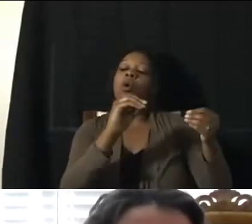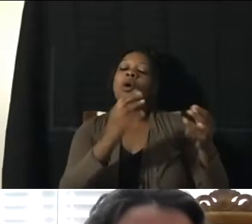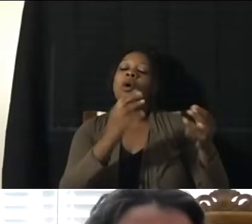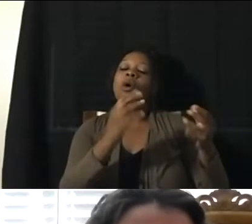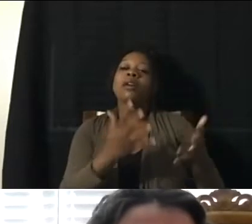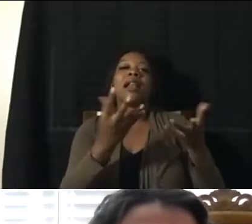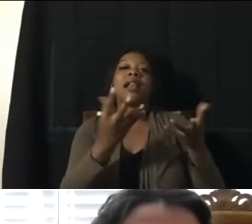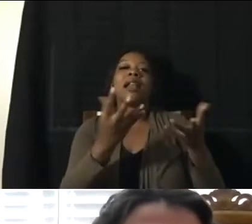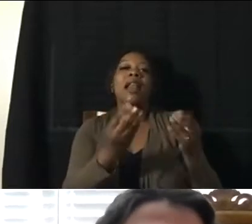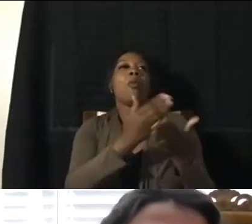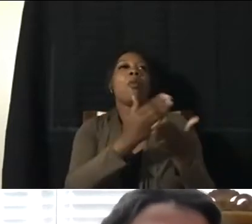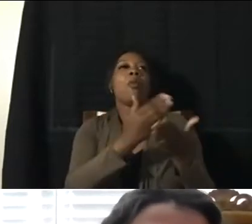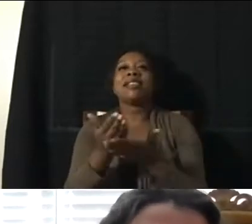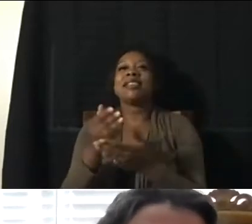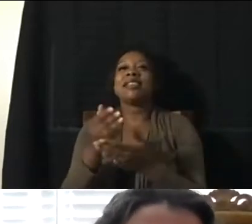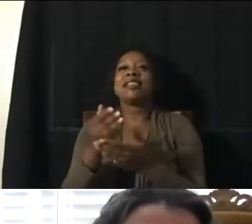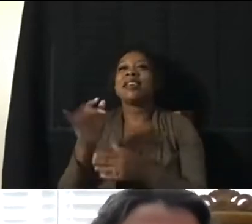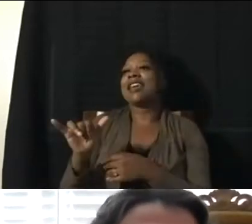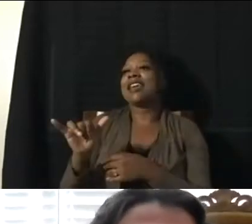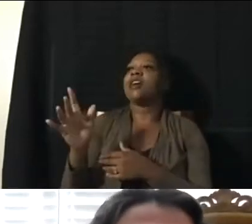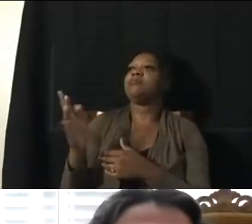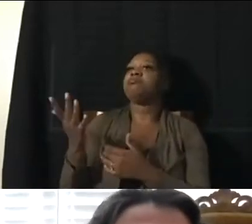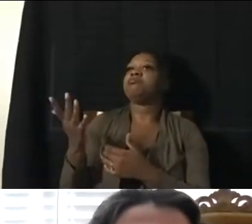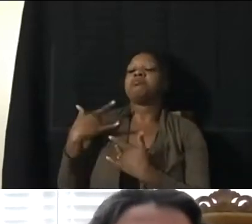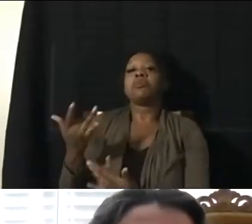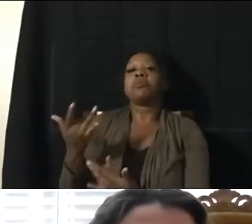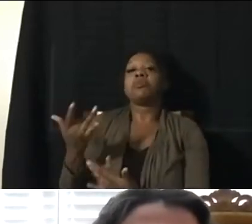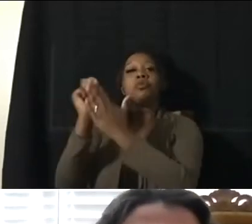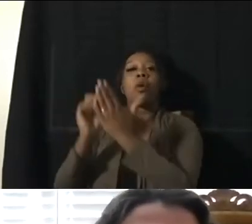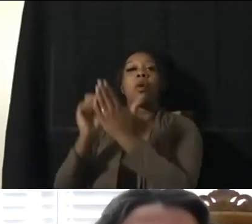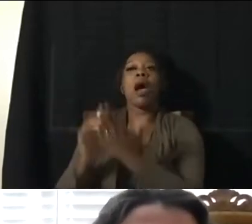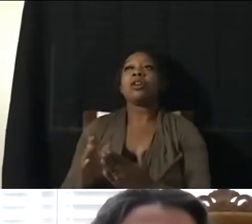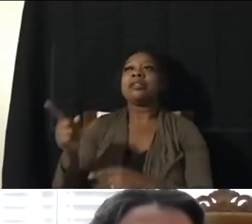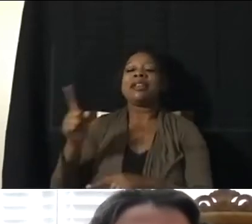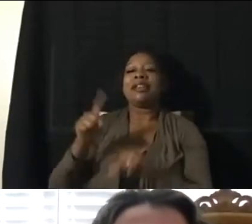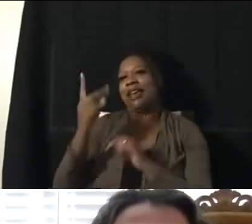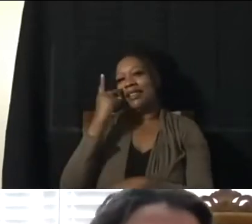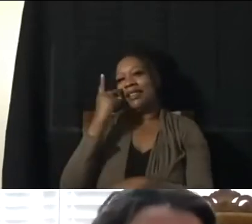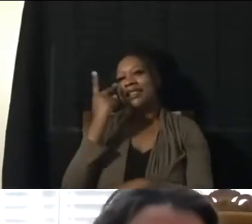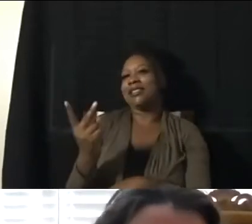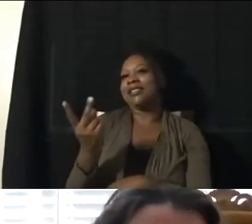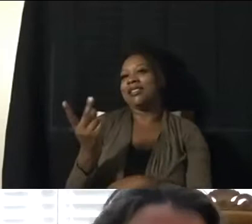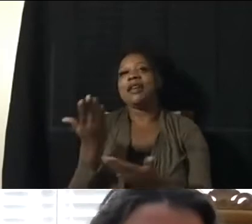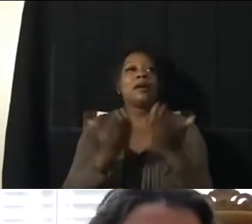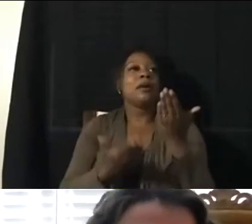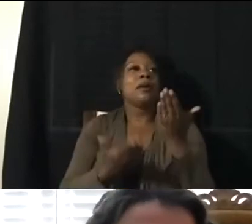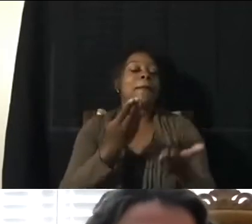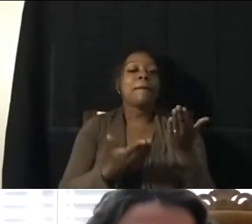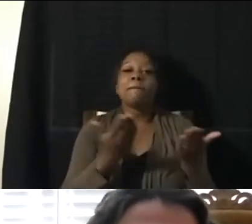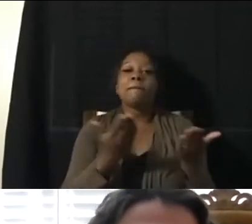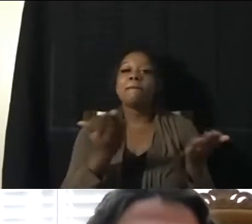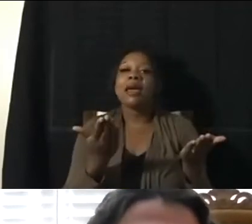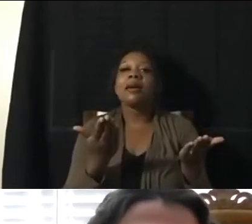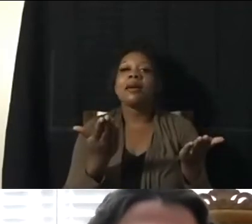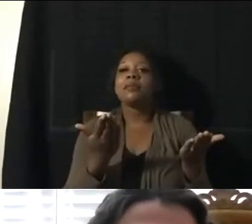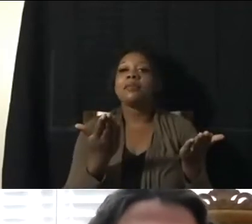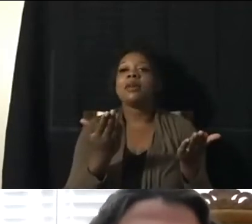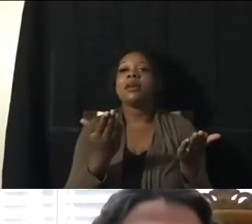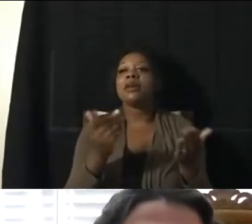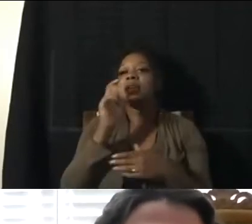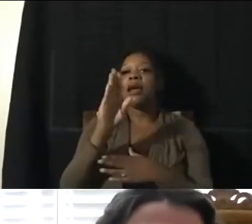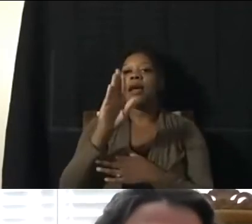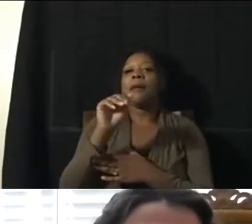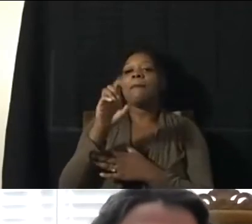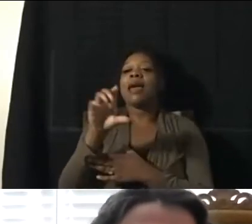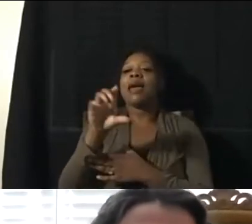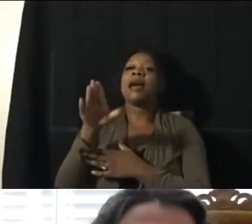don't necessarily think sees. So whether that's something like the Babysitter's Club TV series that just came out and